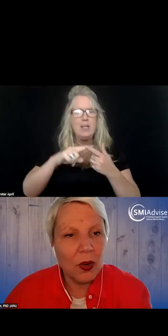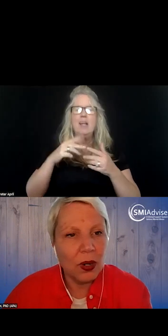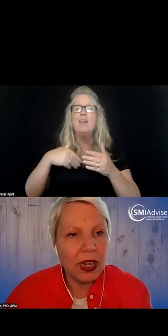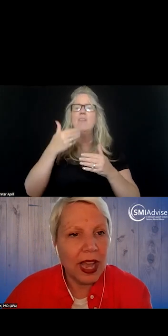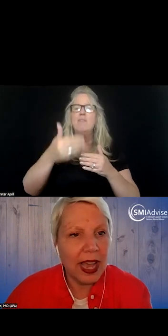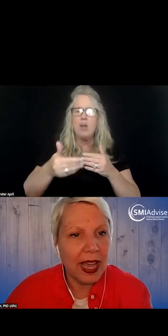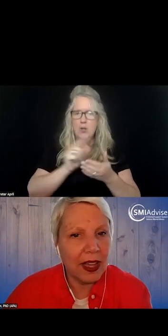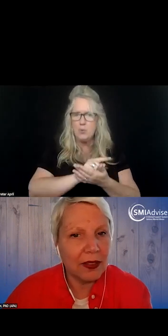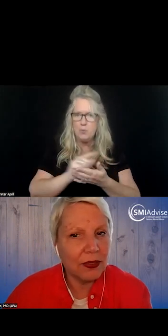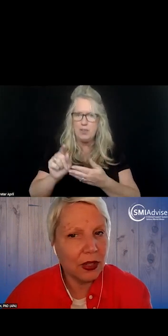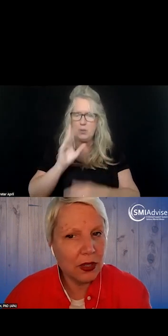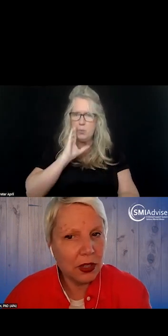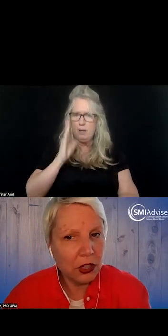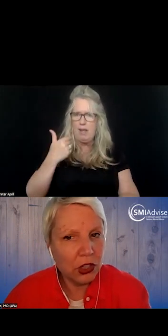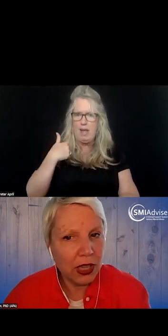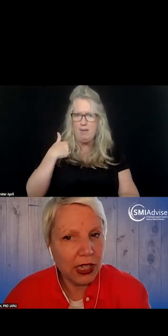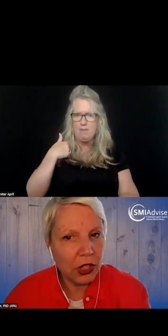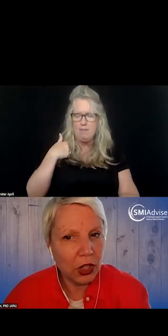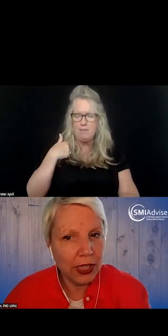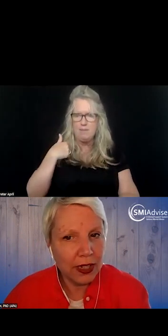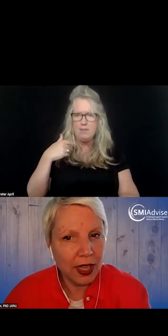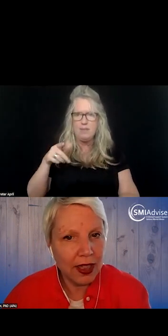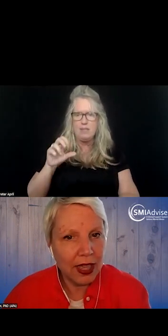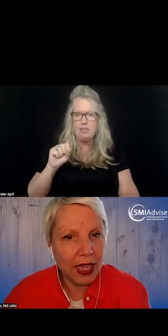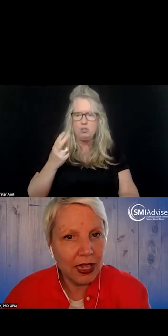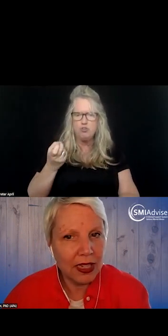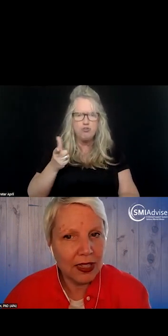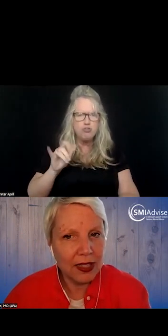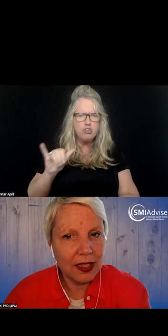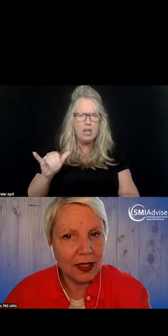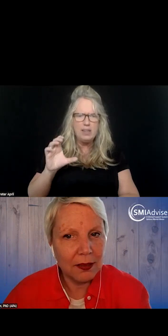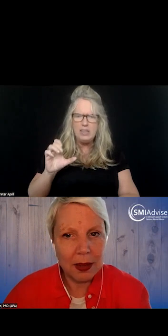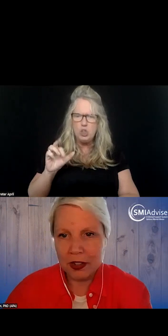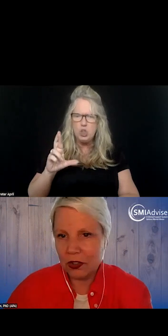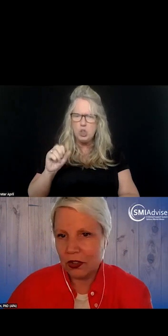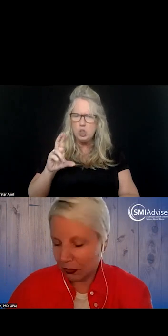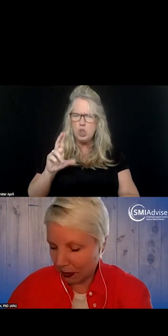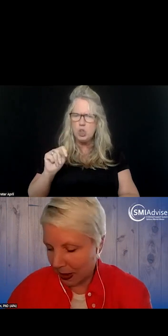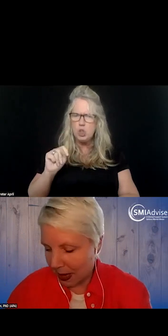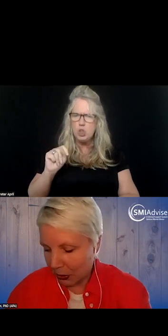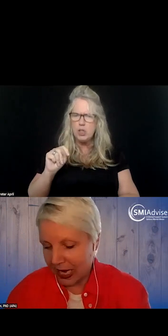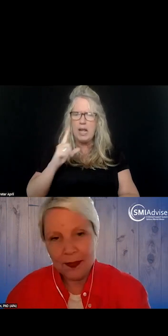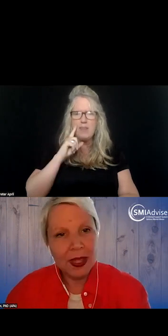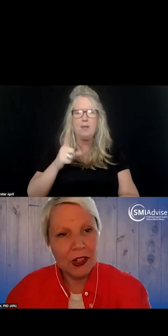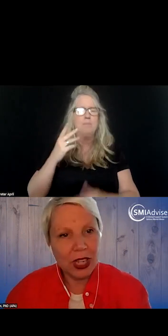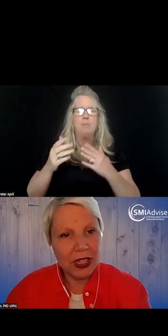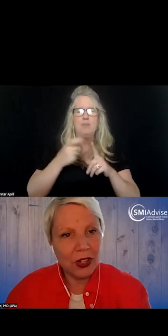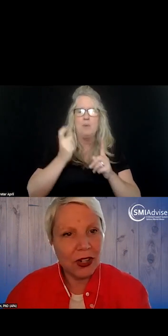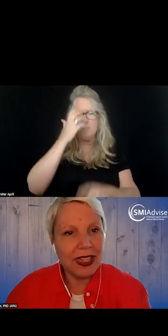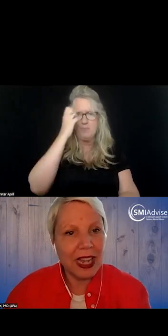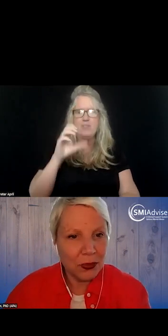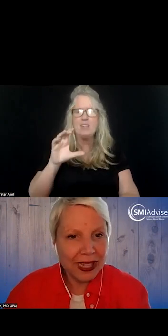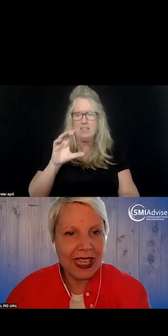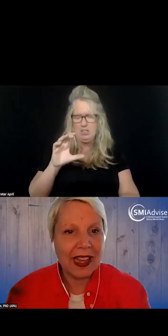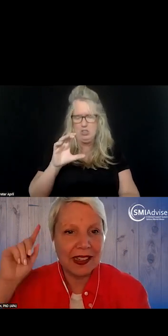week, we're going to have Shelley Curran, I think. Maybe I just do it from my memory. Shelley